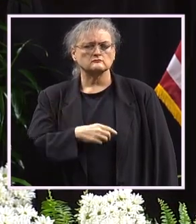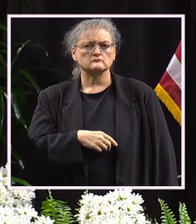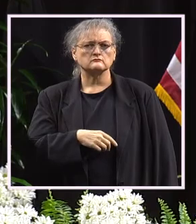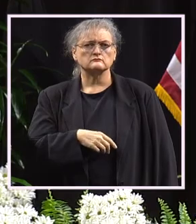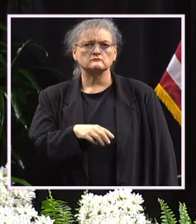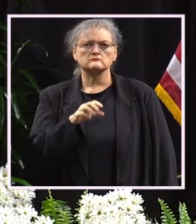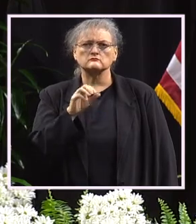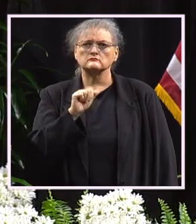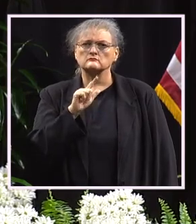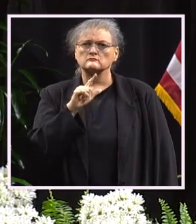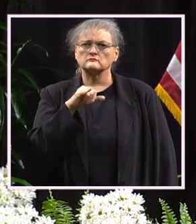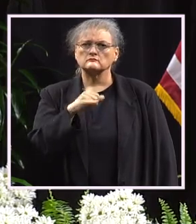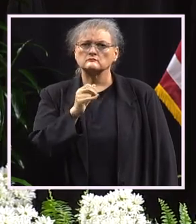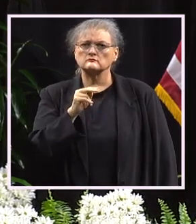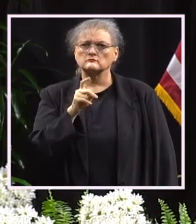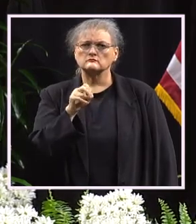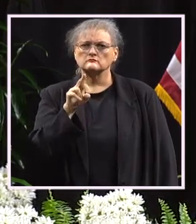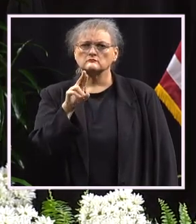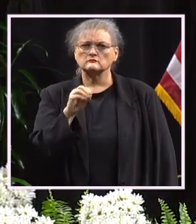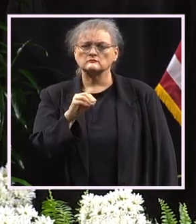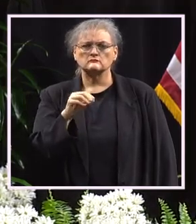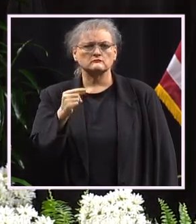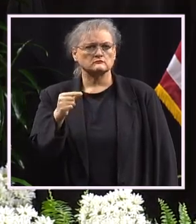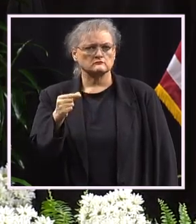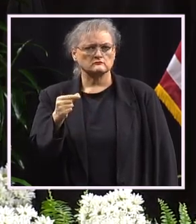Alejandro Esteban Gonzalez.